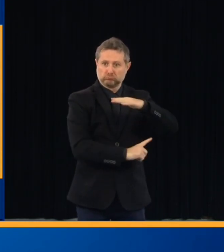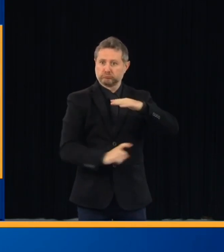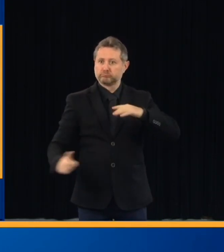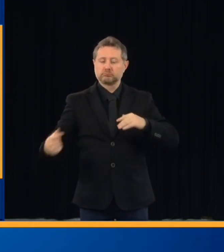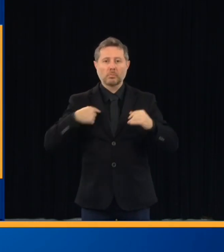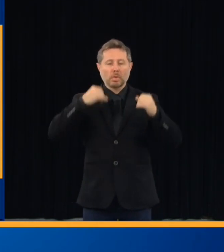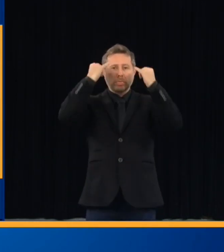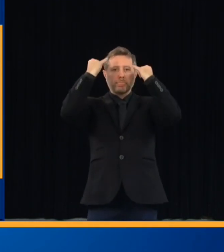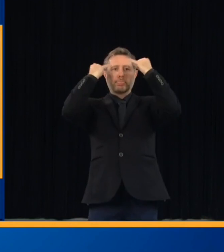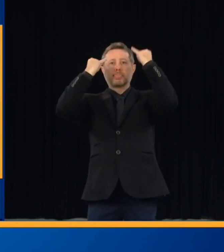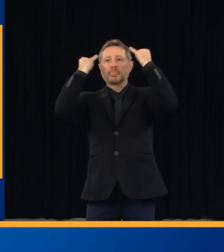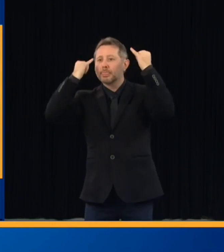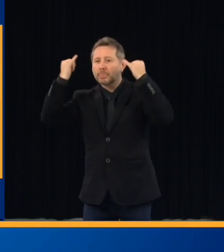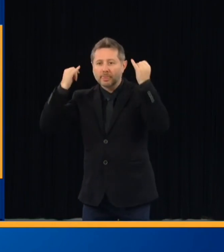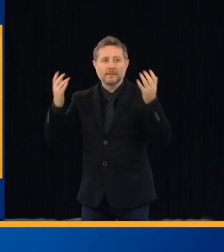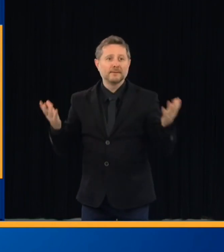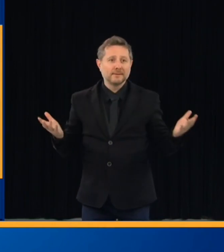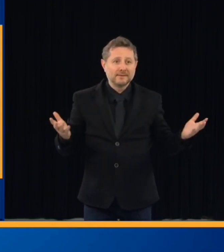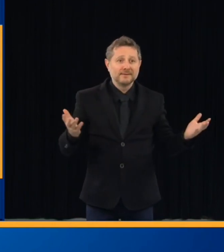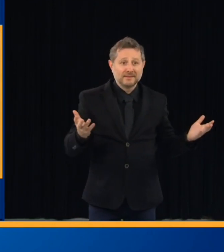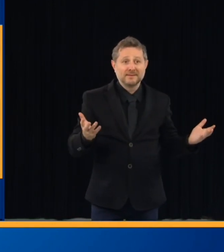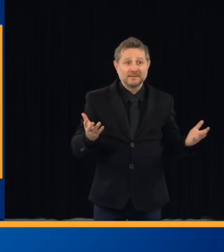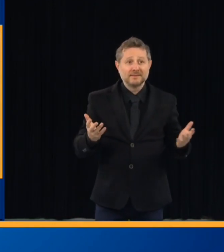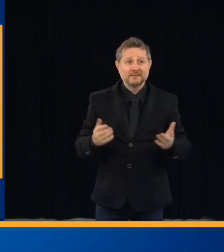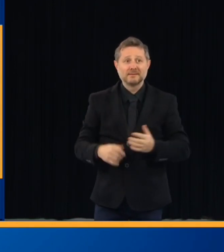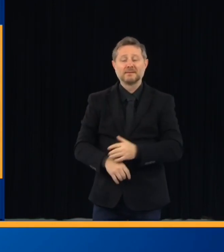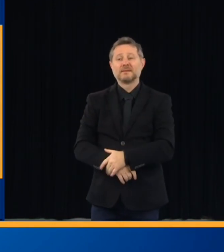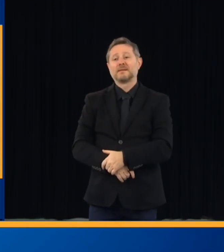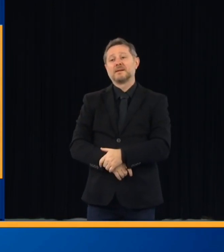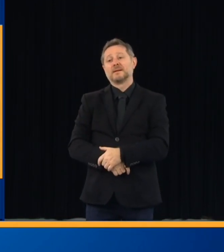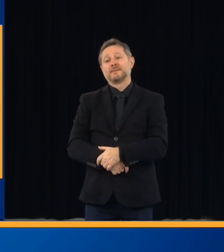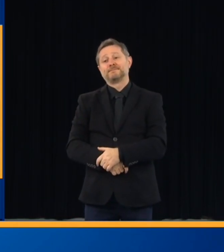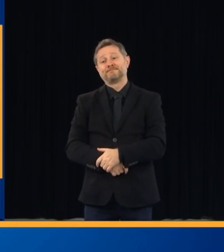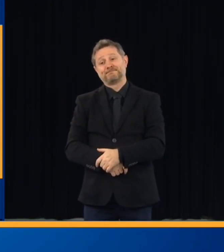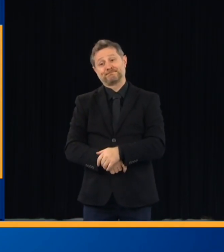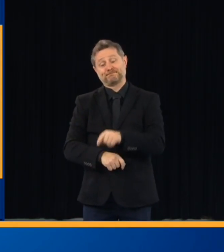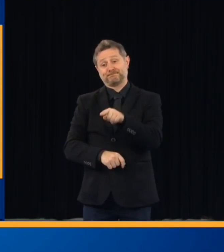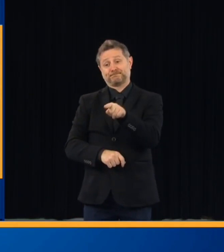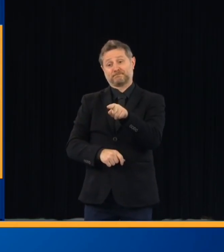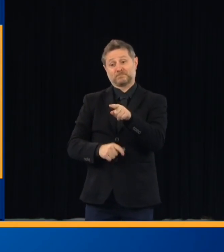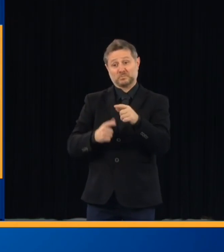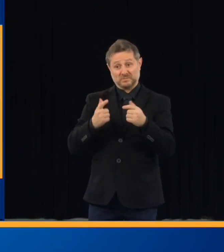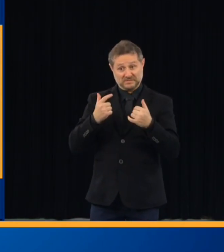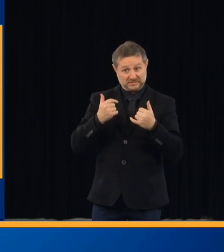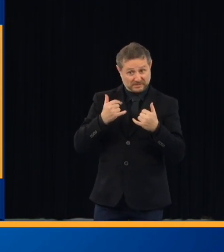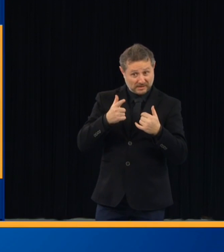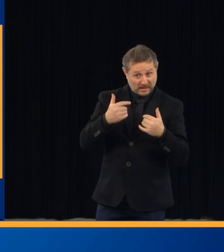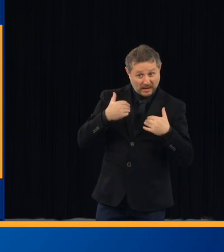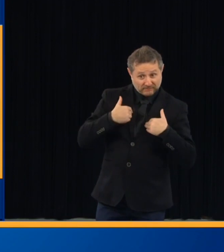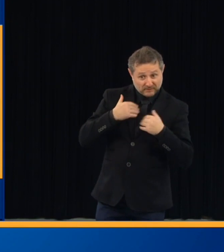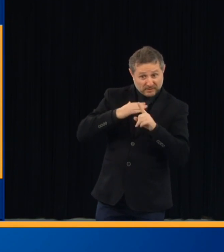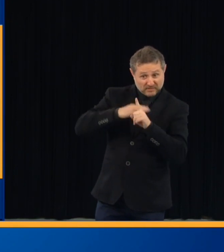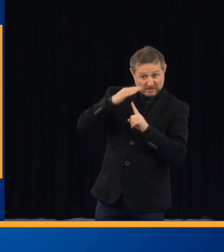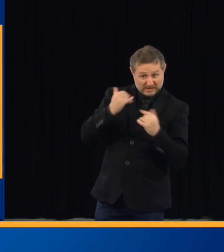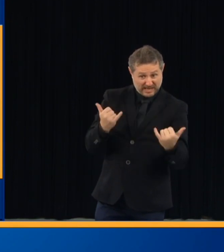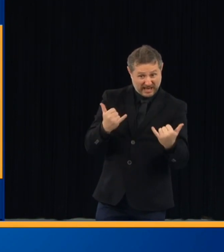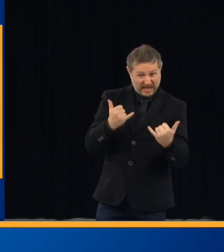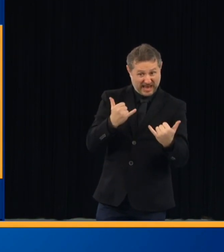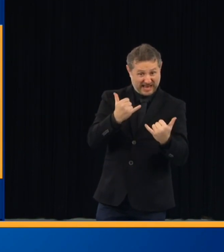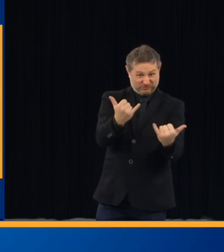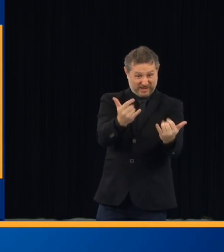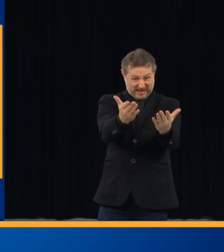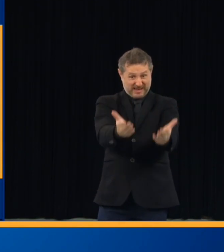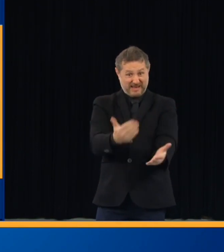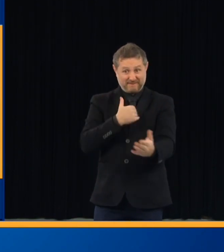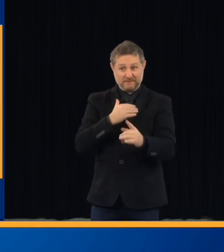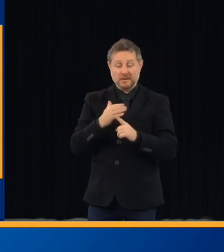funny. So you still have a fever? Do you have a fever today? I have a